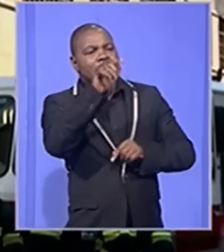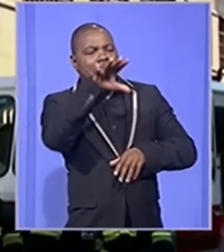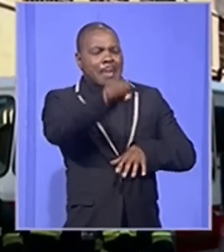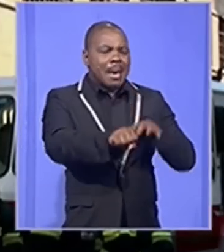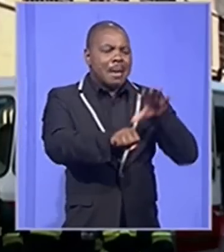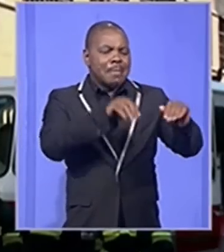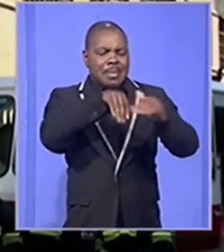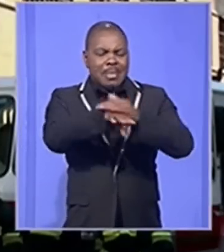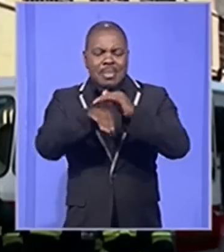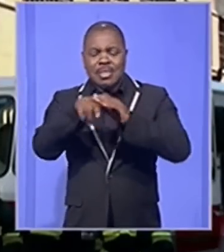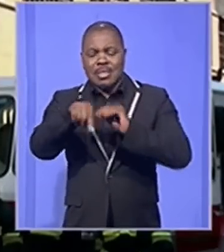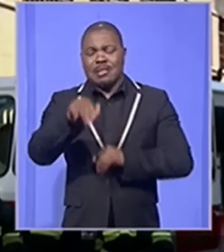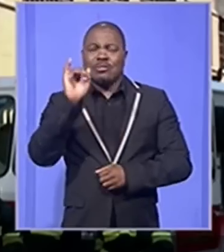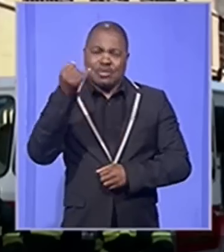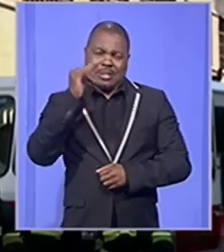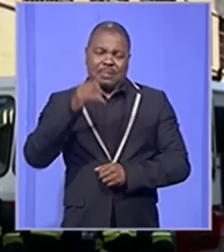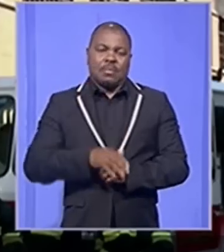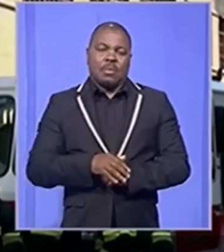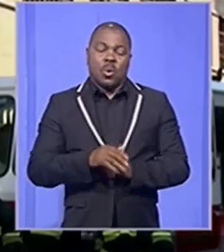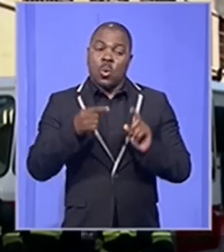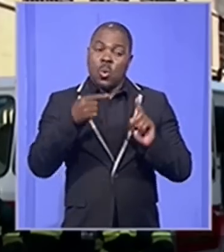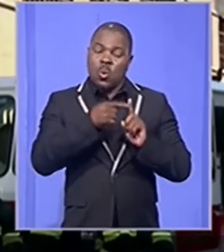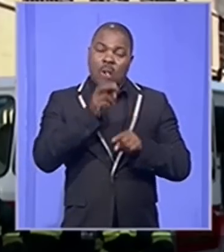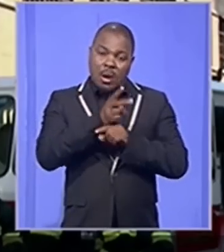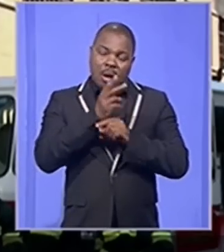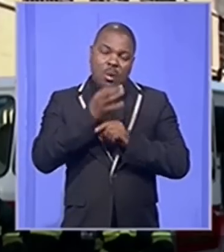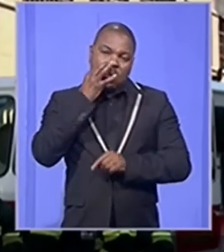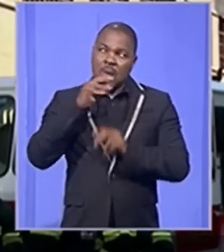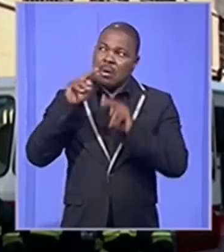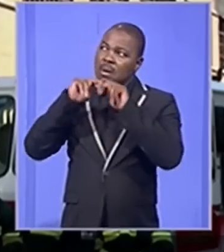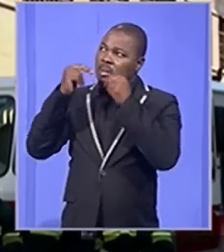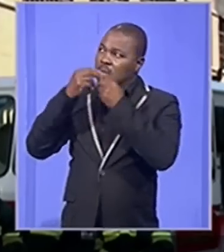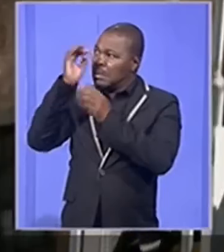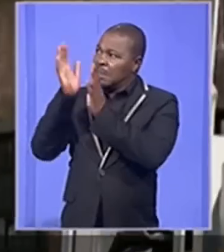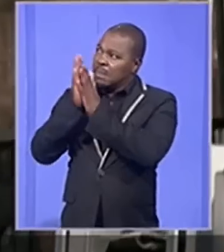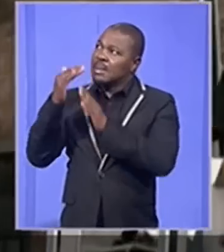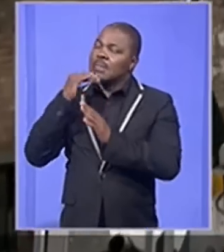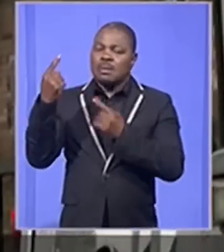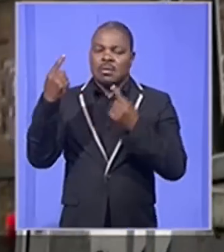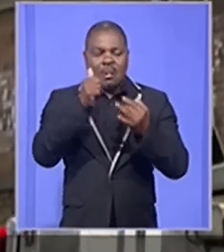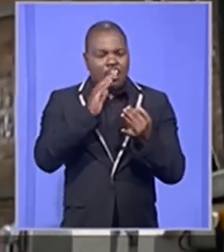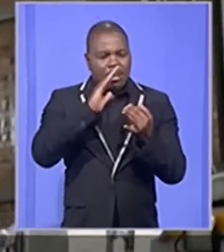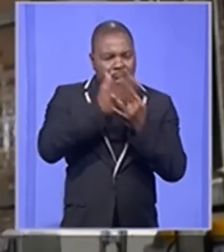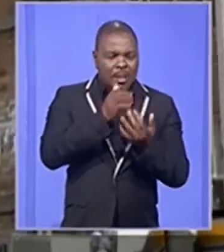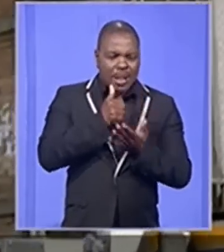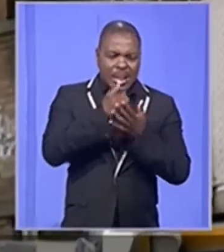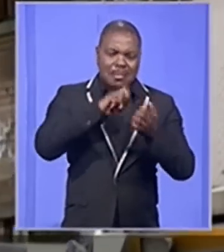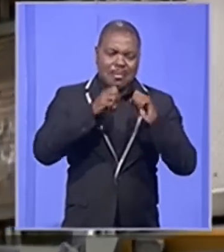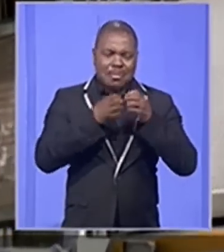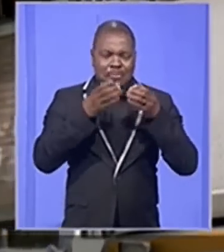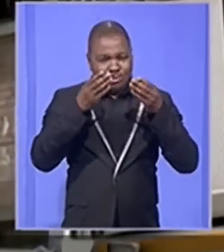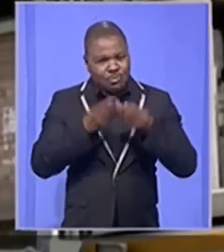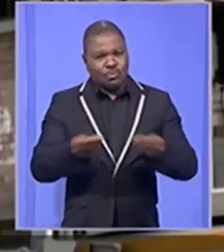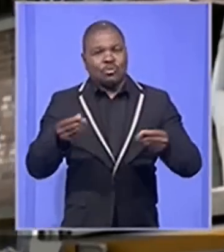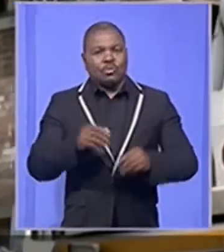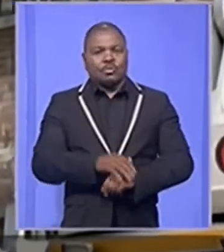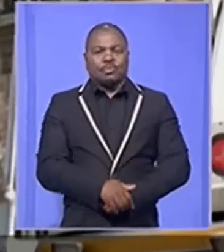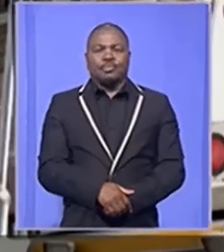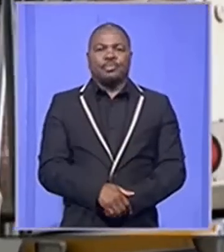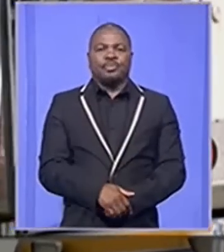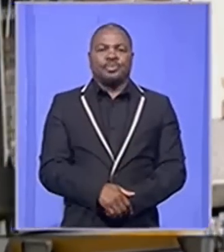meagong mengwe mono Johannesburg. A re ba ikuetse go puso ya bosetšhaba go tsenya letsogo mo go rarabololeng bothata jo.